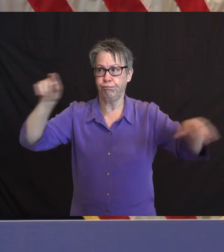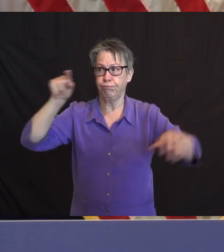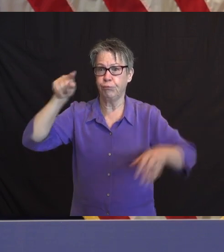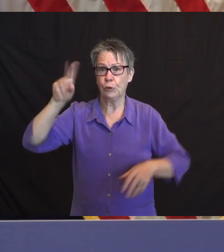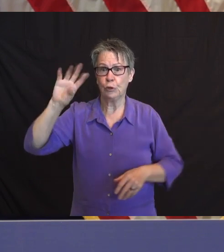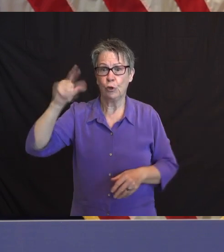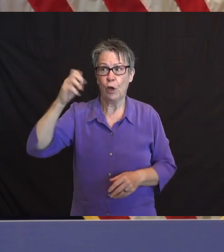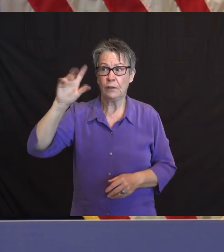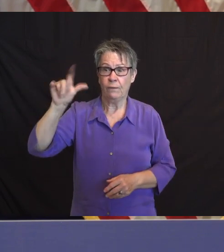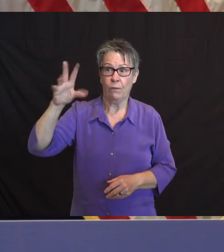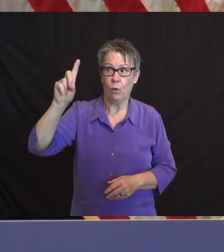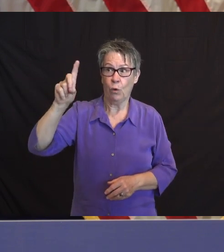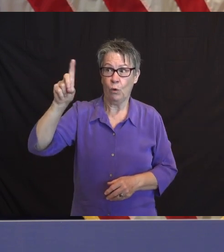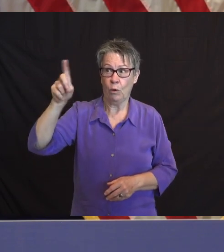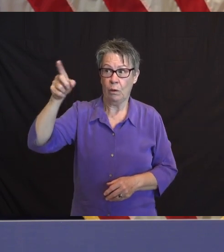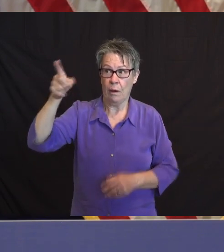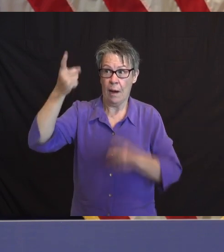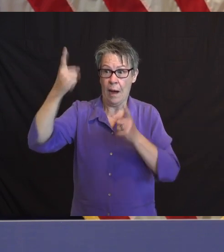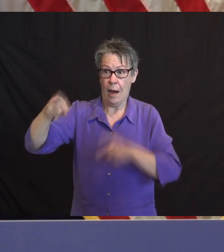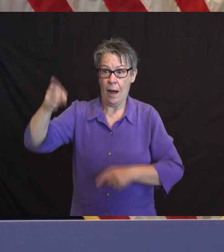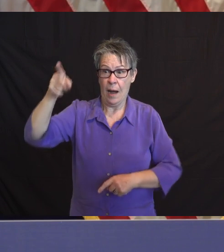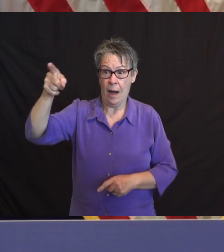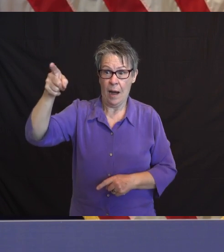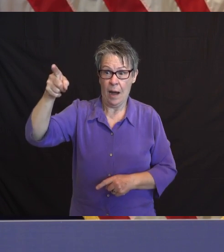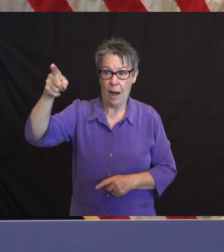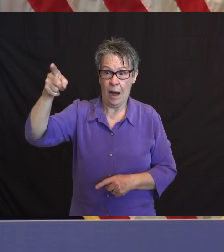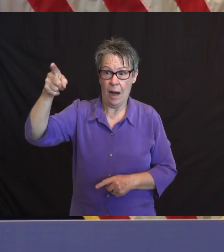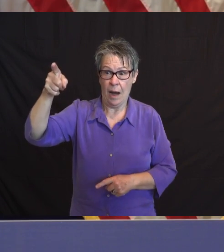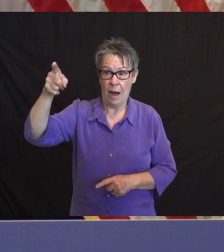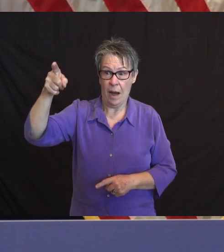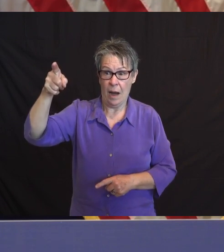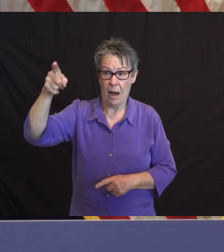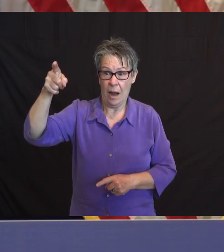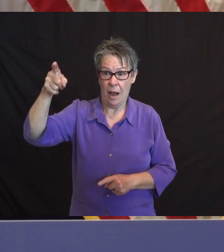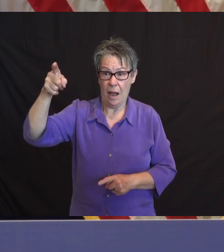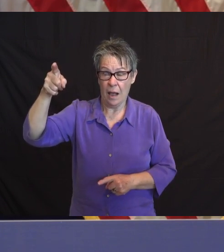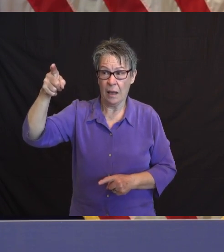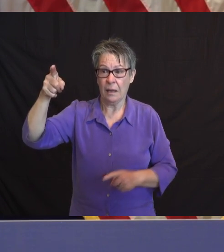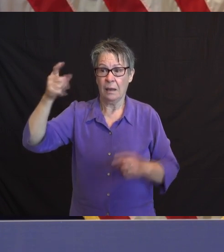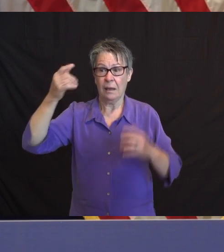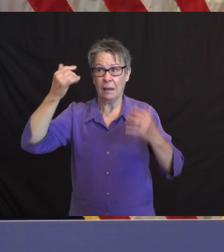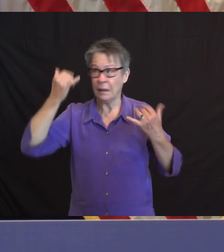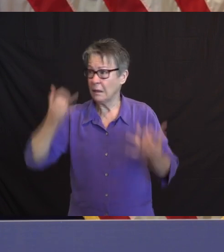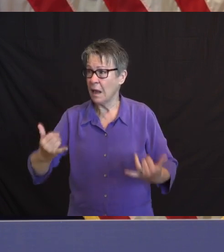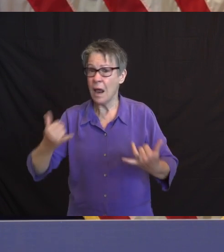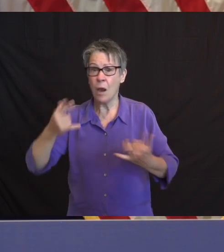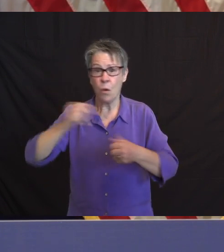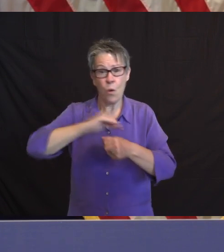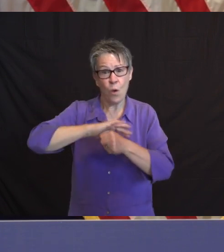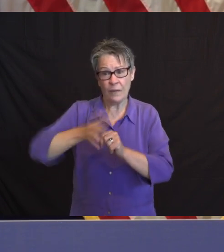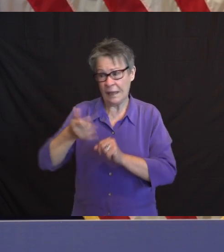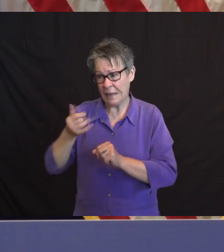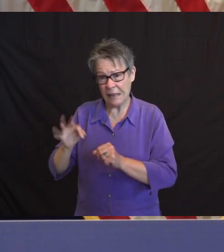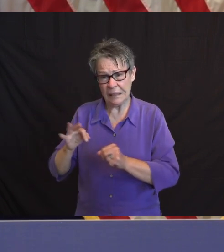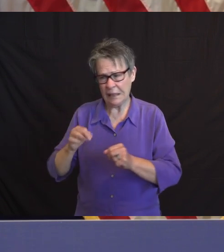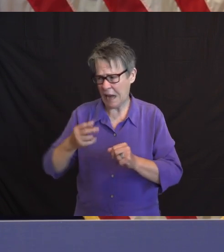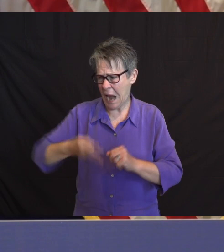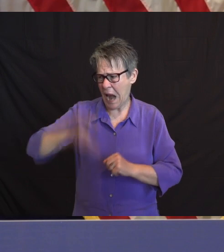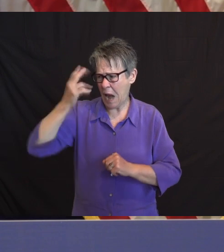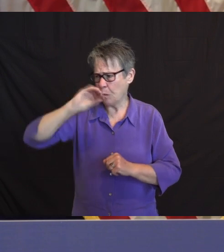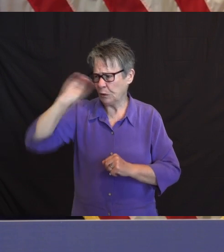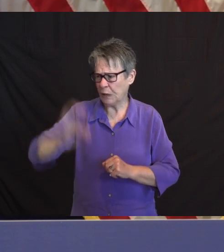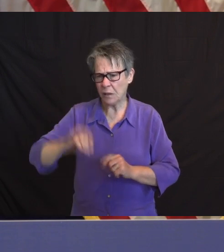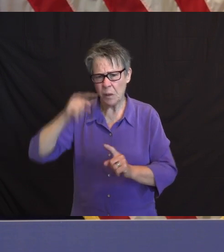Judy and I speak to every day. And I do think this is a profound, filled with